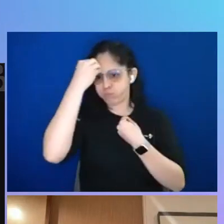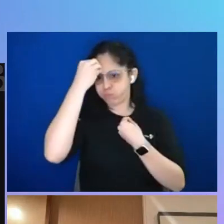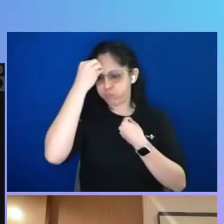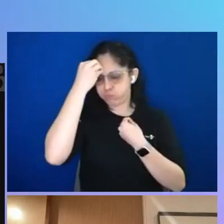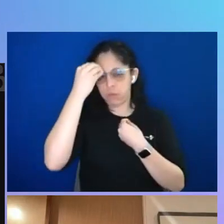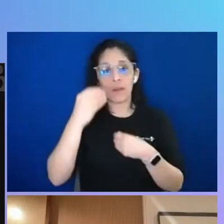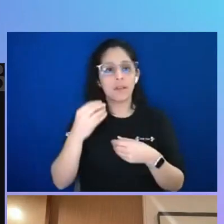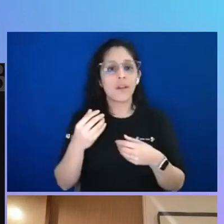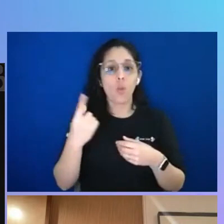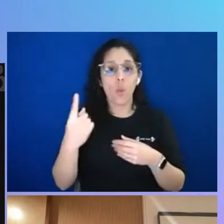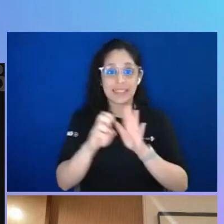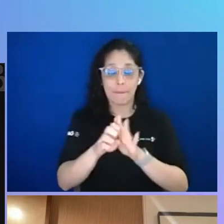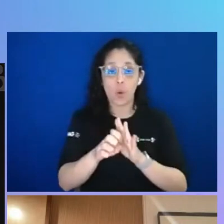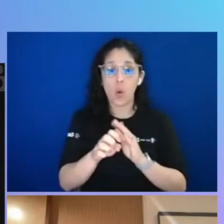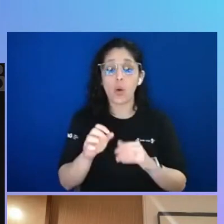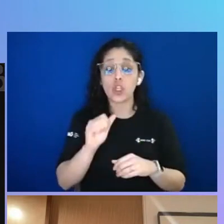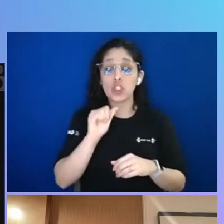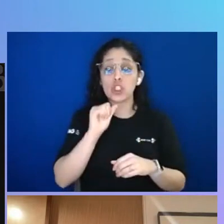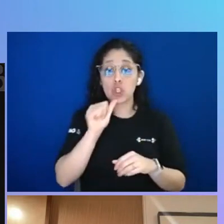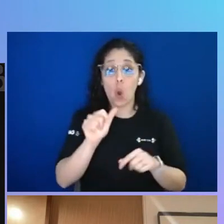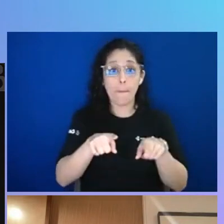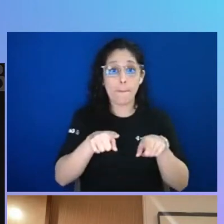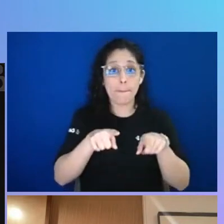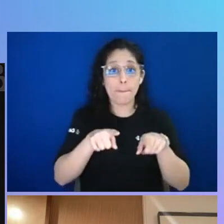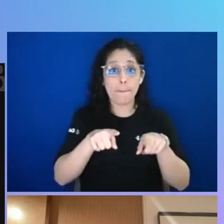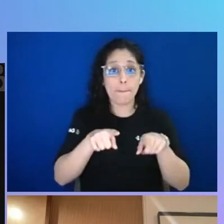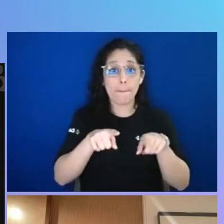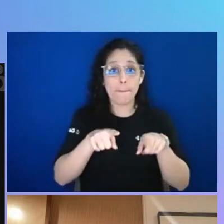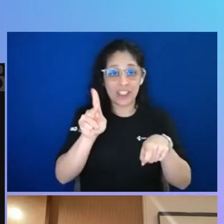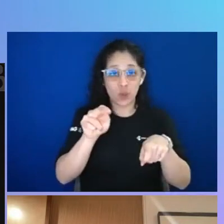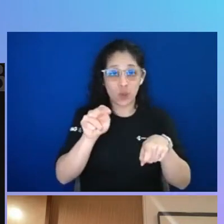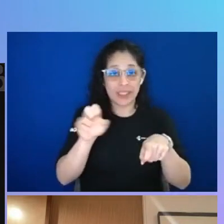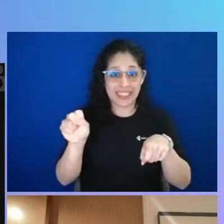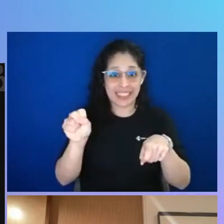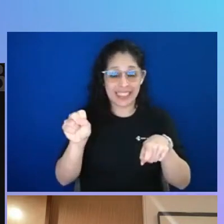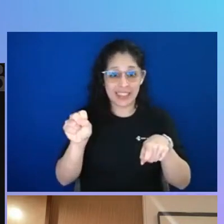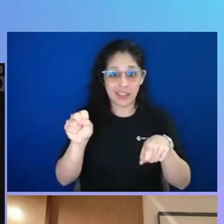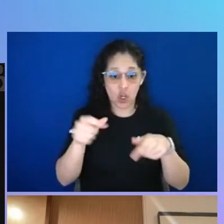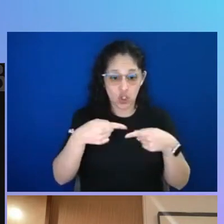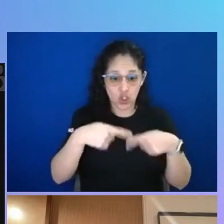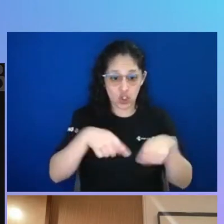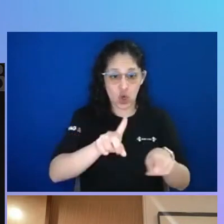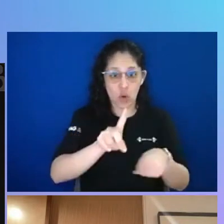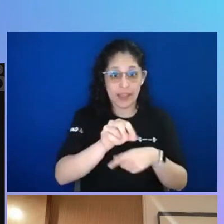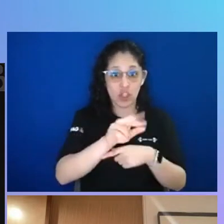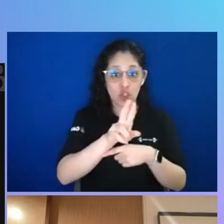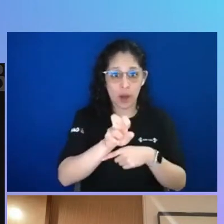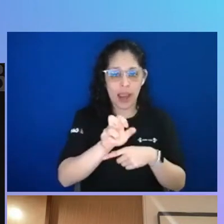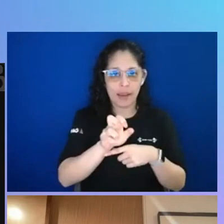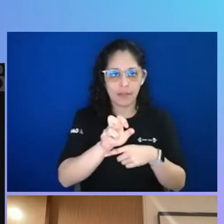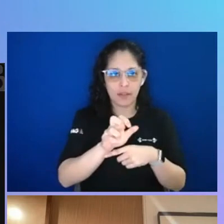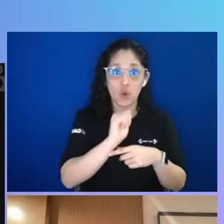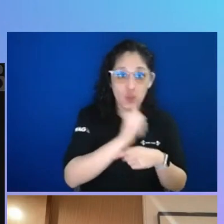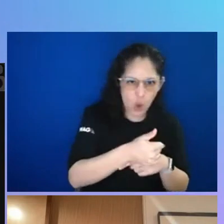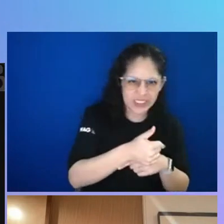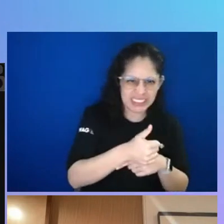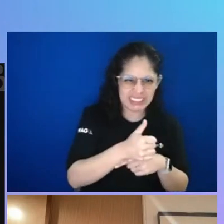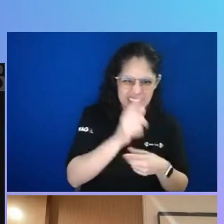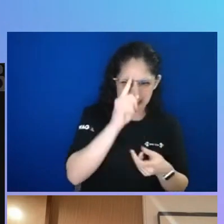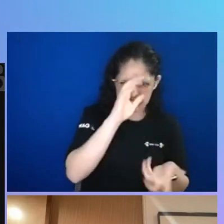knees at the drive versus straighten your knees at the drive is so much easier to interpret on the go.